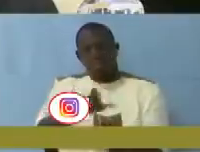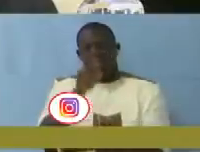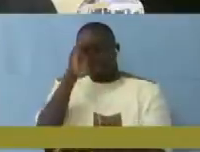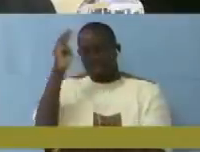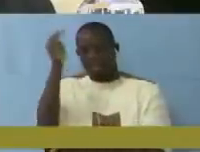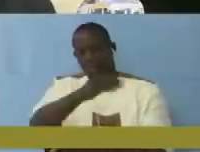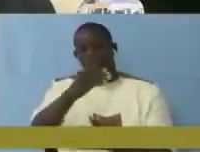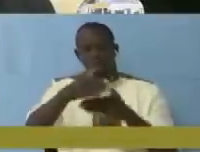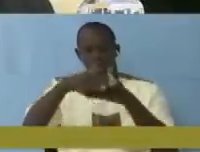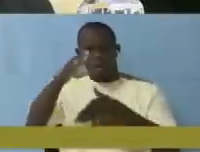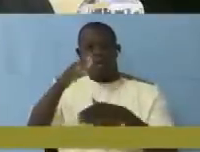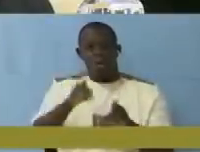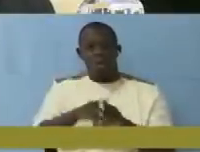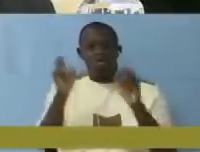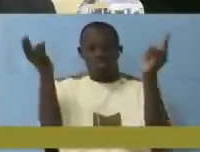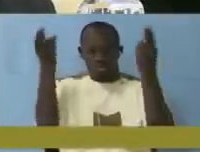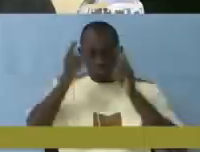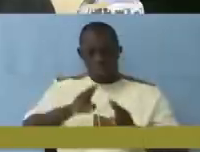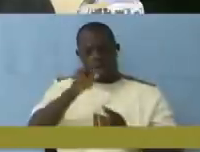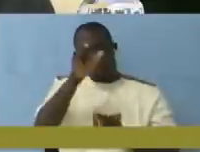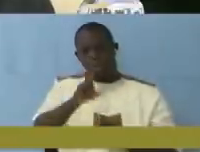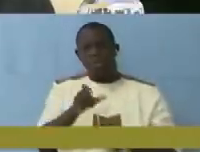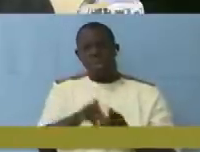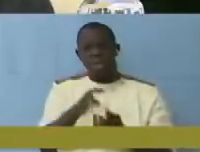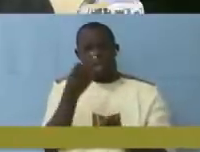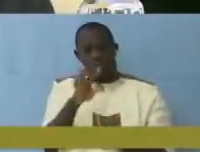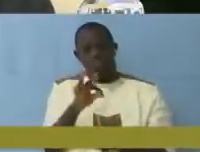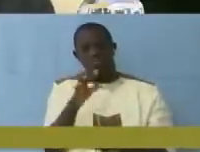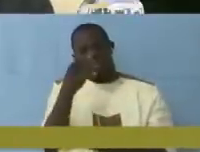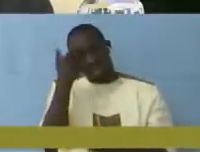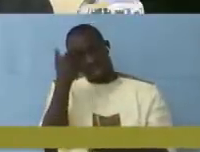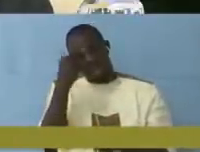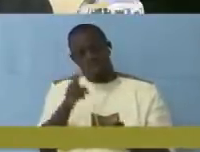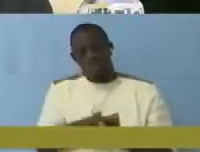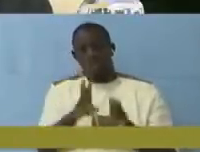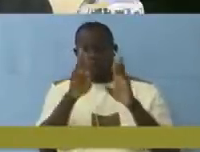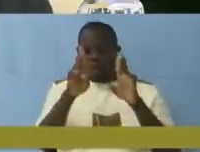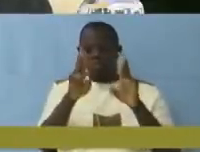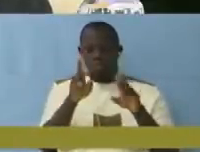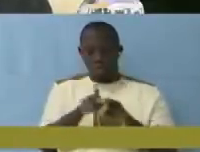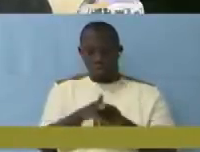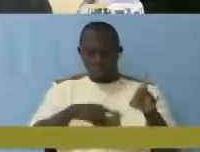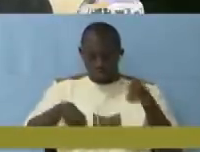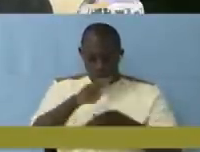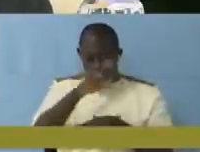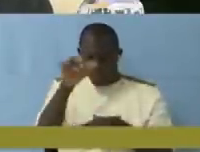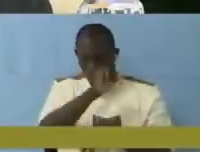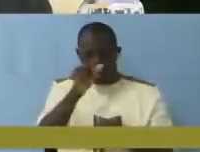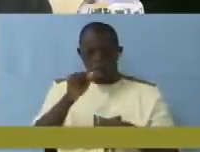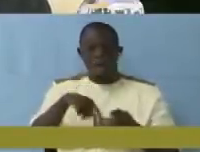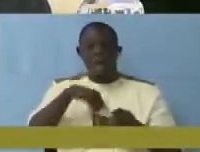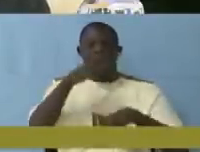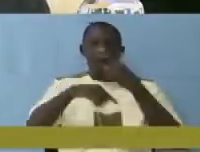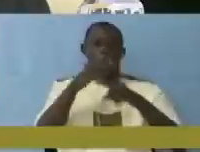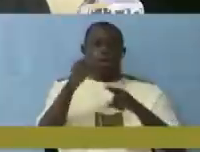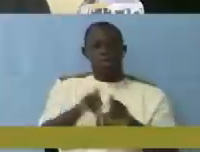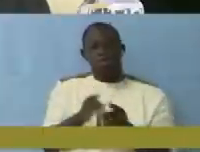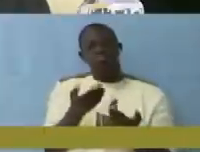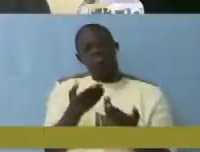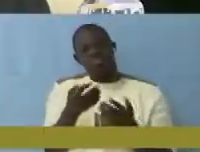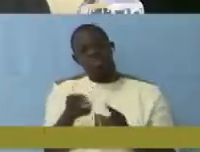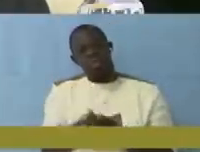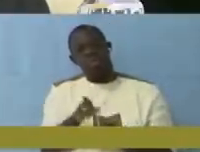you intend to come back to what you referred to as